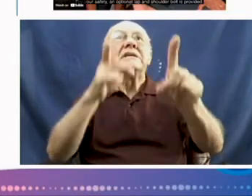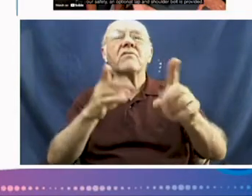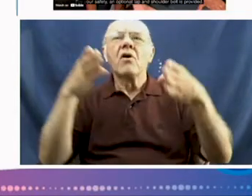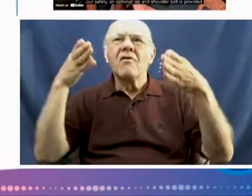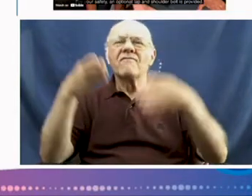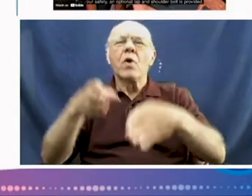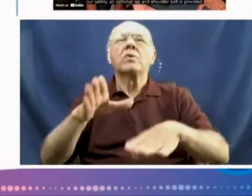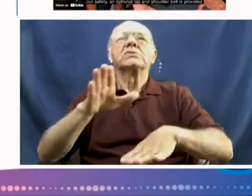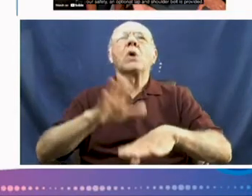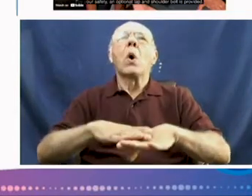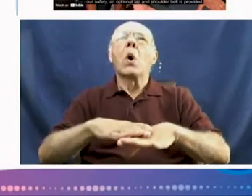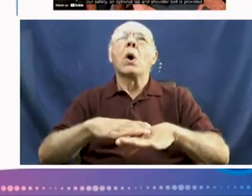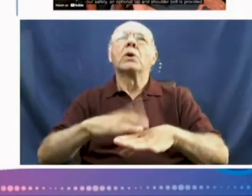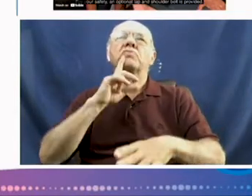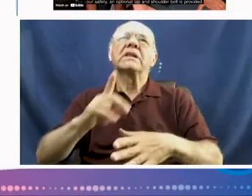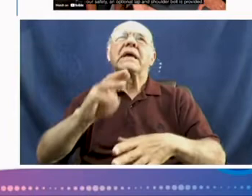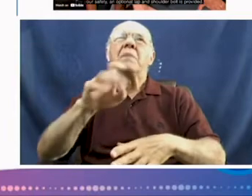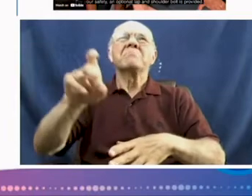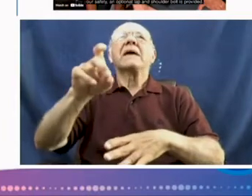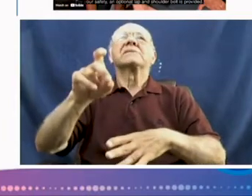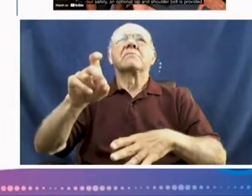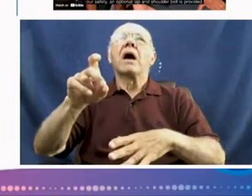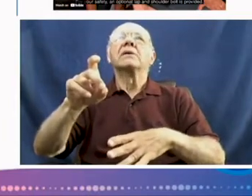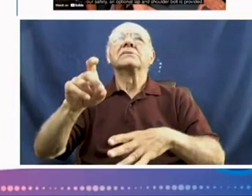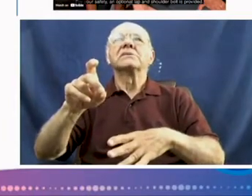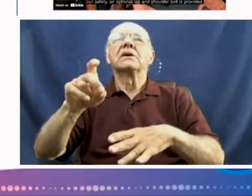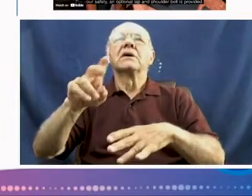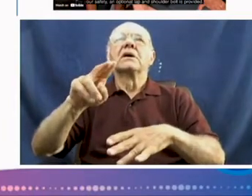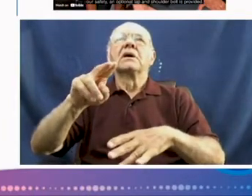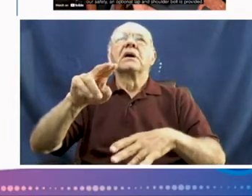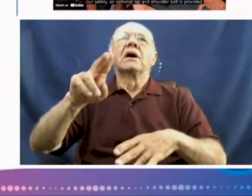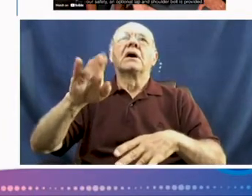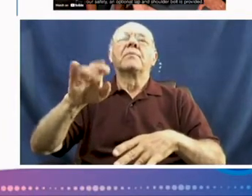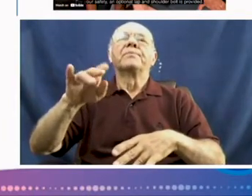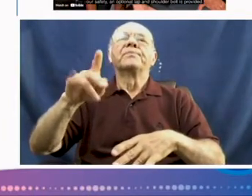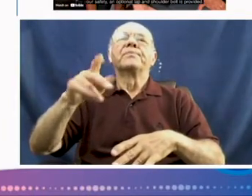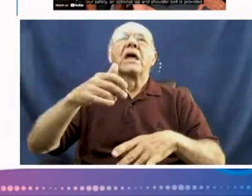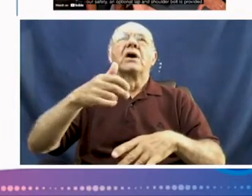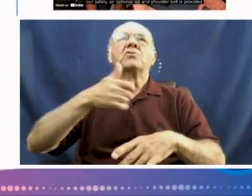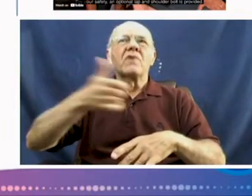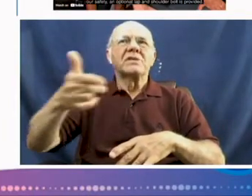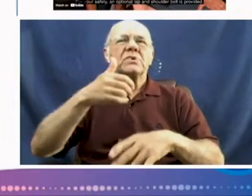maximizing accessibility of public transit to the greatest extent possible.